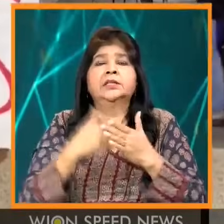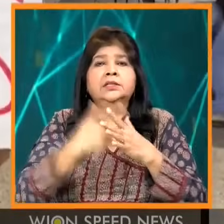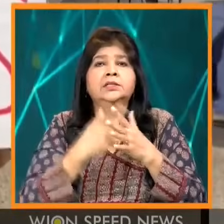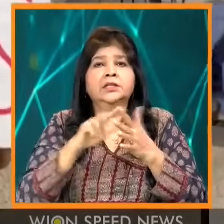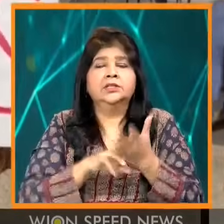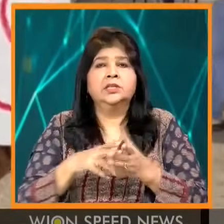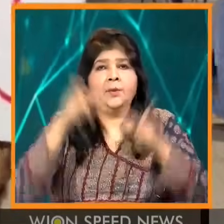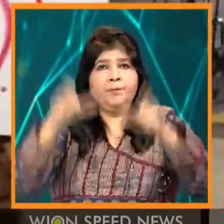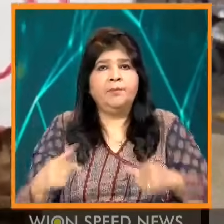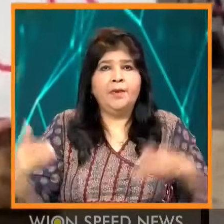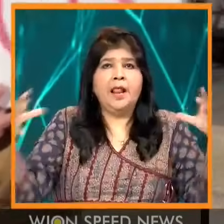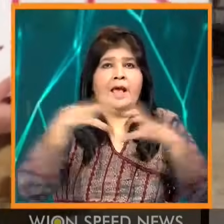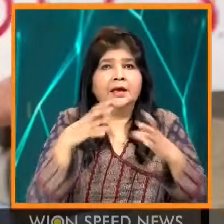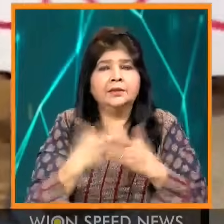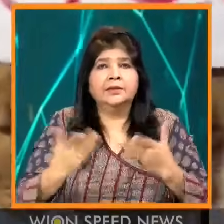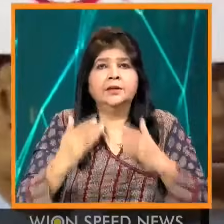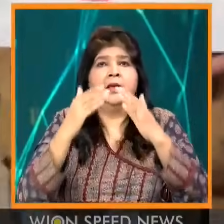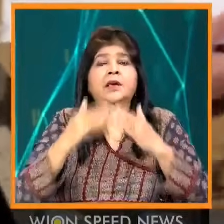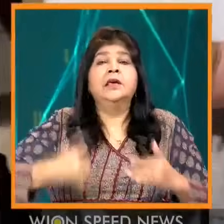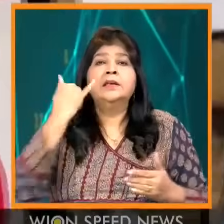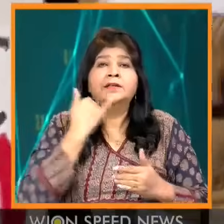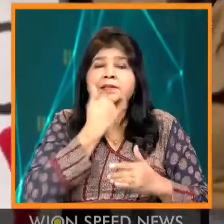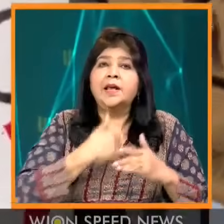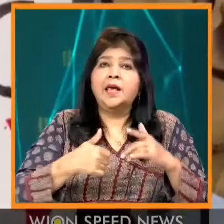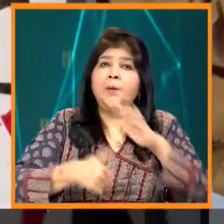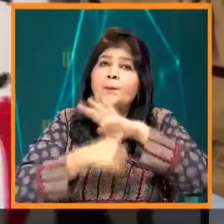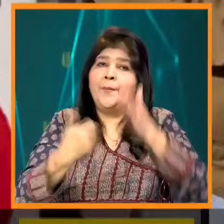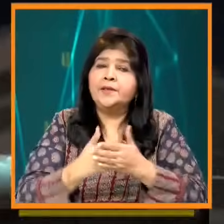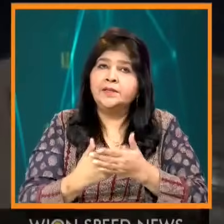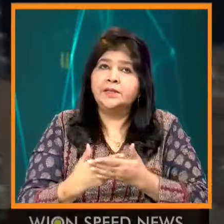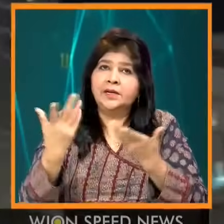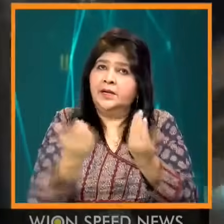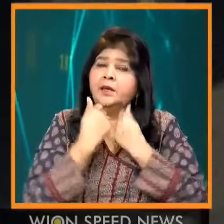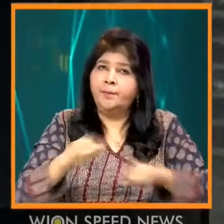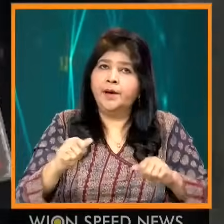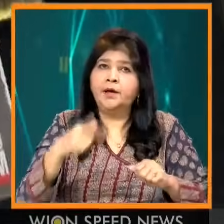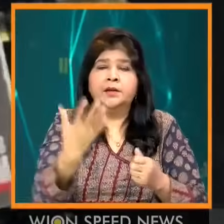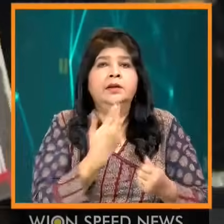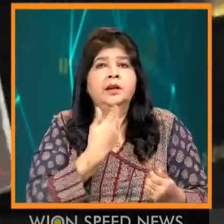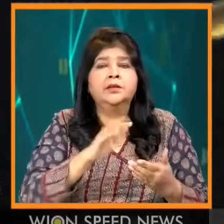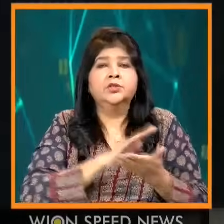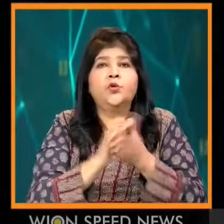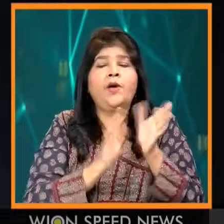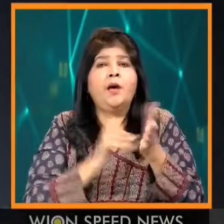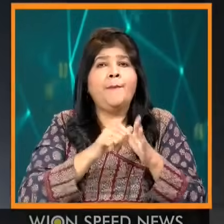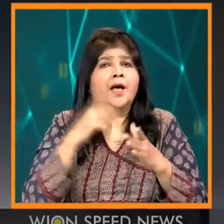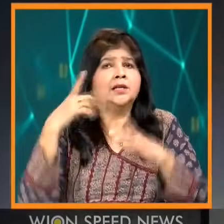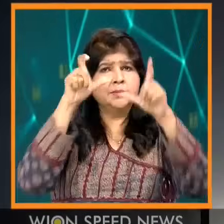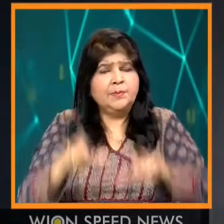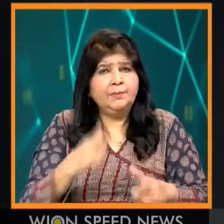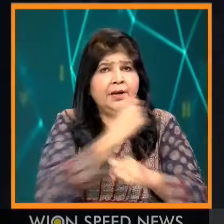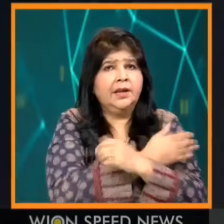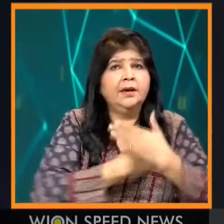people gathered in front of the house of the Israeli president to demand the release of captives held by Hamas. And protesters also held